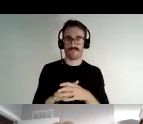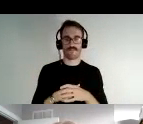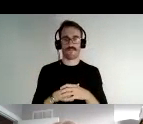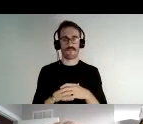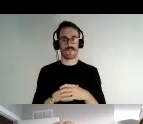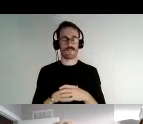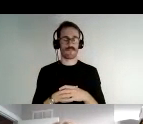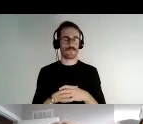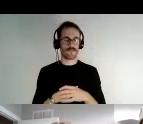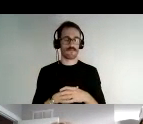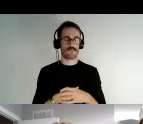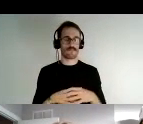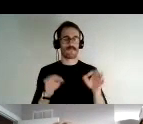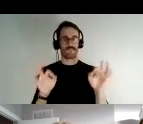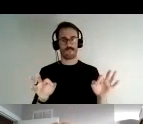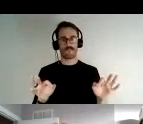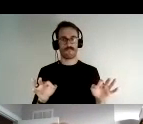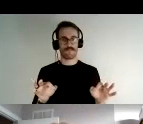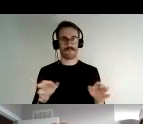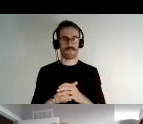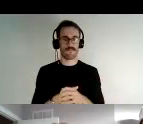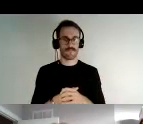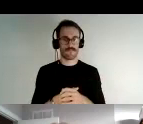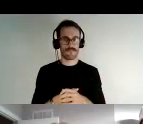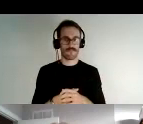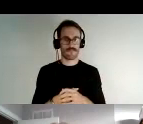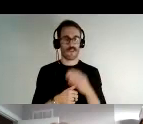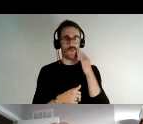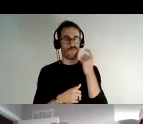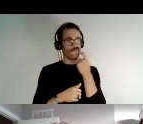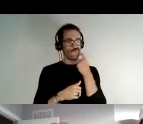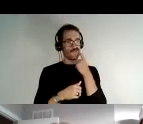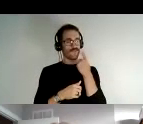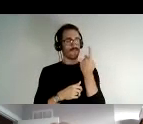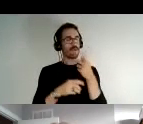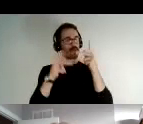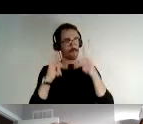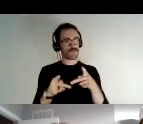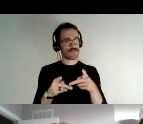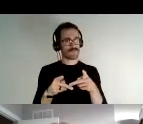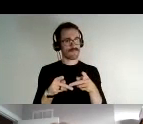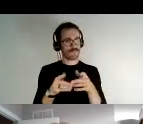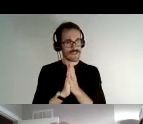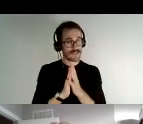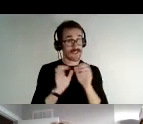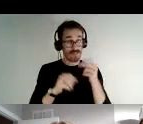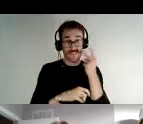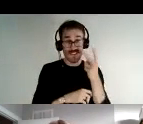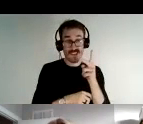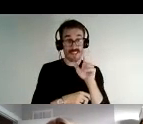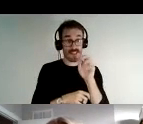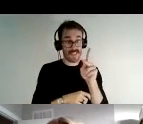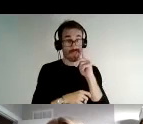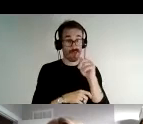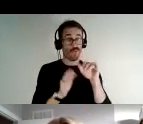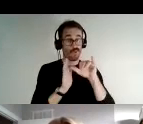Perfect. Okay. And I know someone had just asked about seeing the links again for the YouTube links that we had put up, but